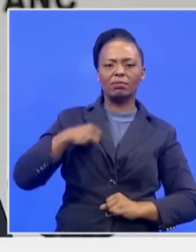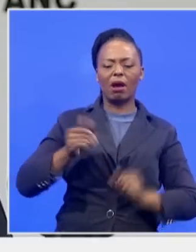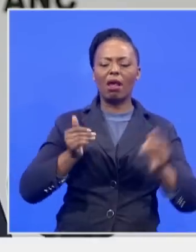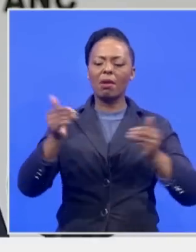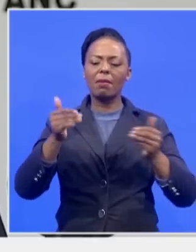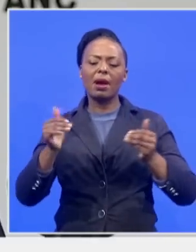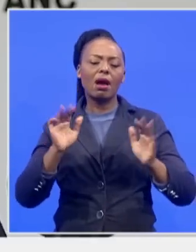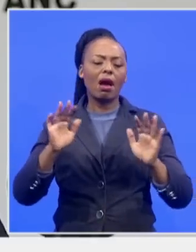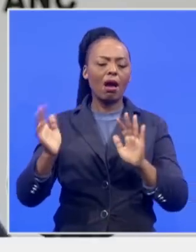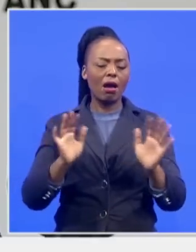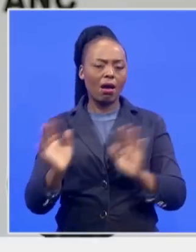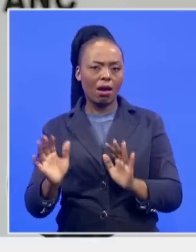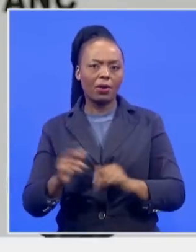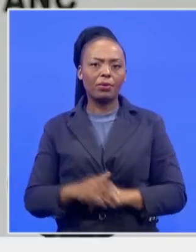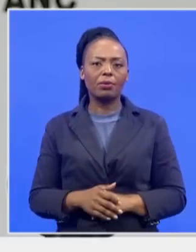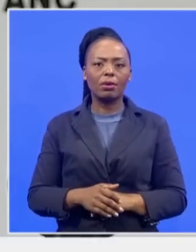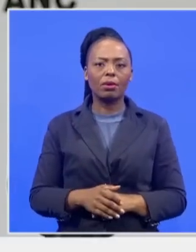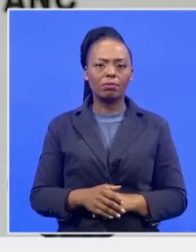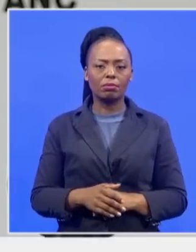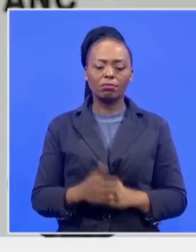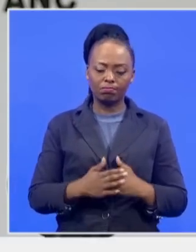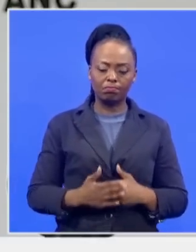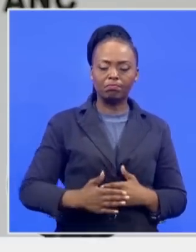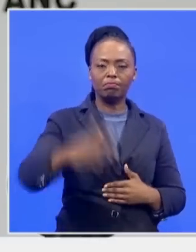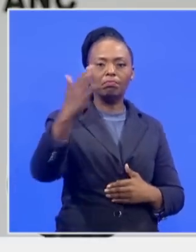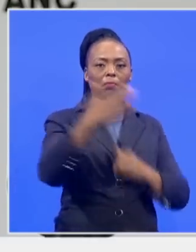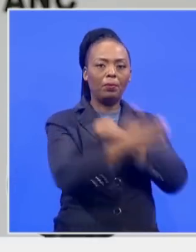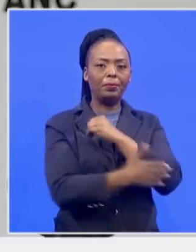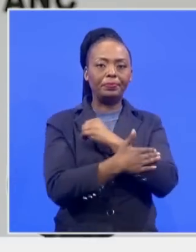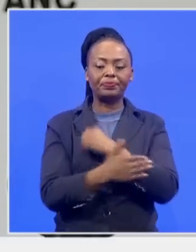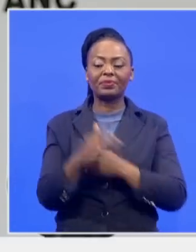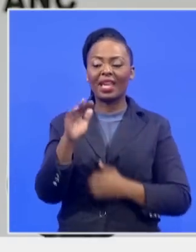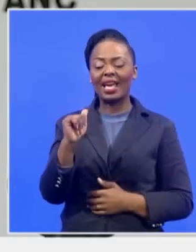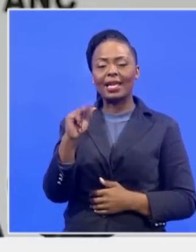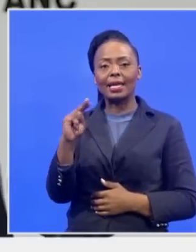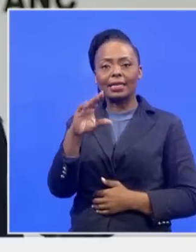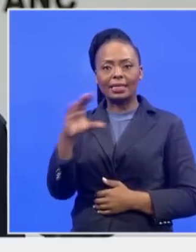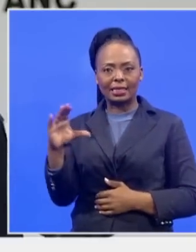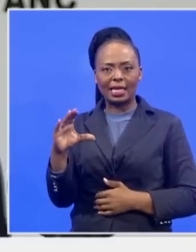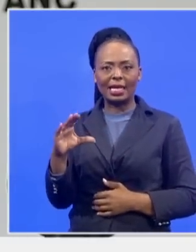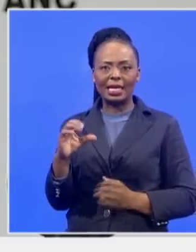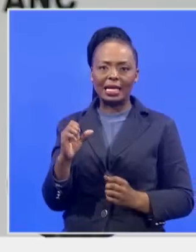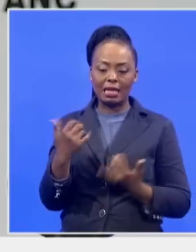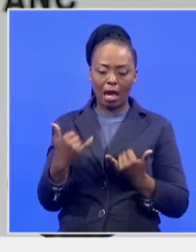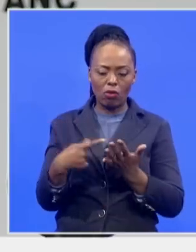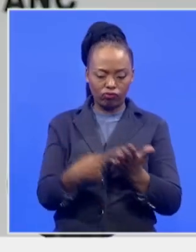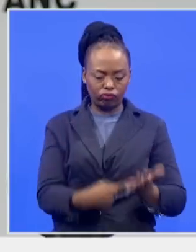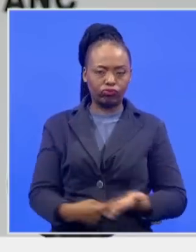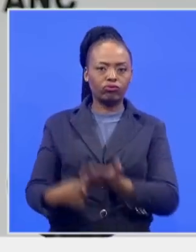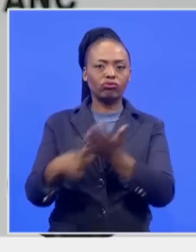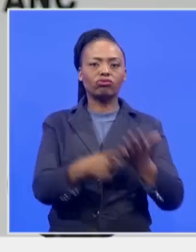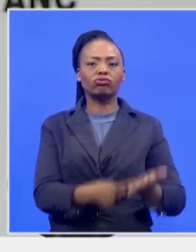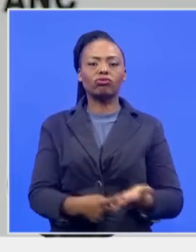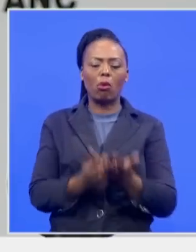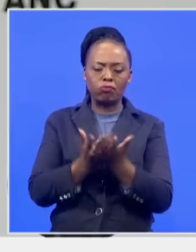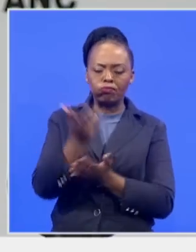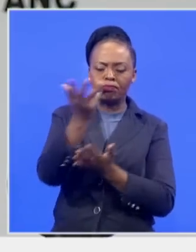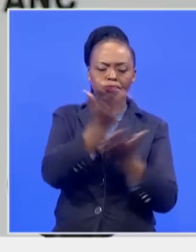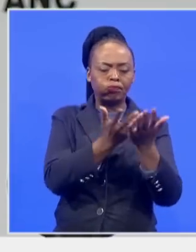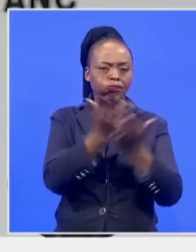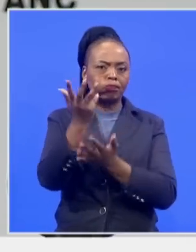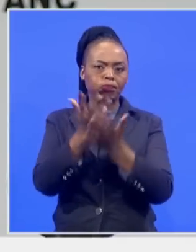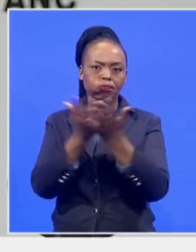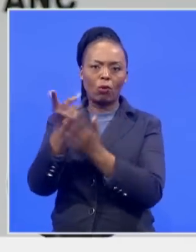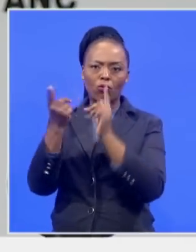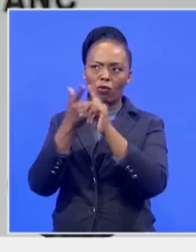have adopted going forward in this country. And the ANC is grappling with that discussion at the national